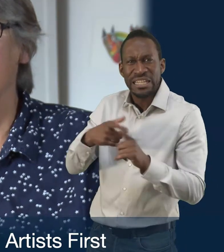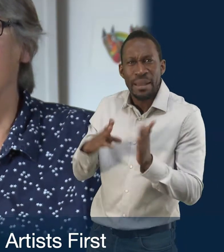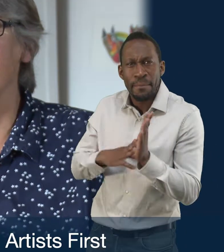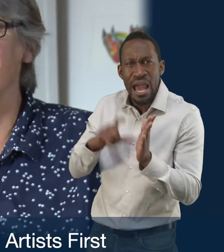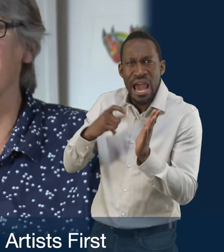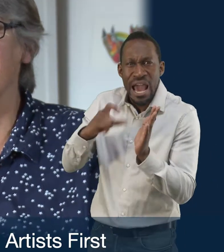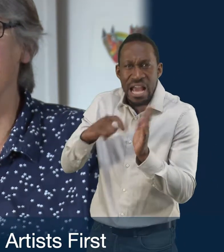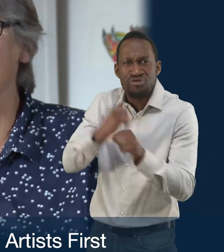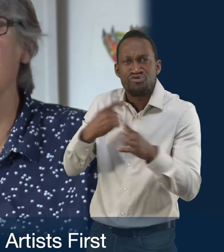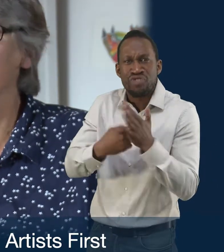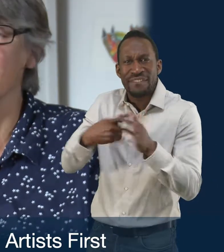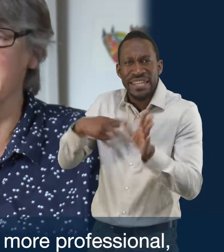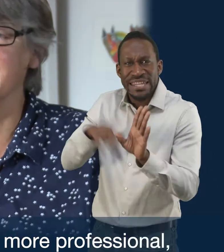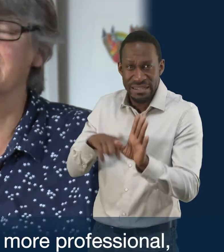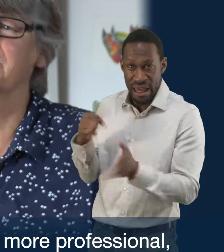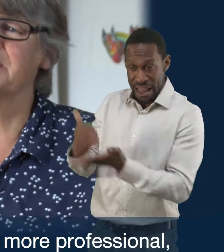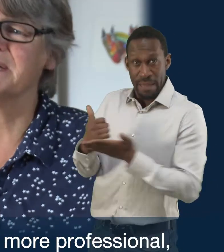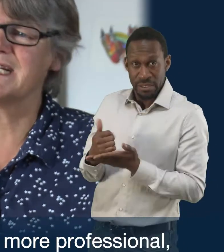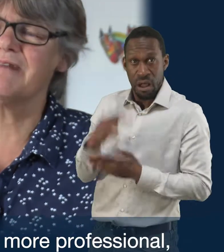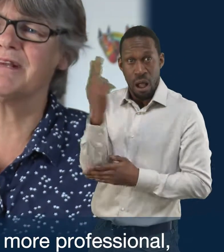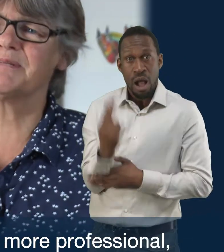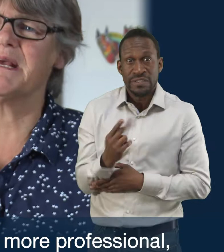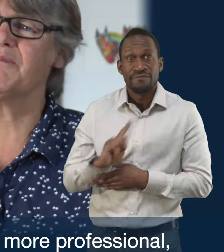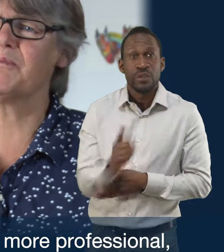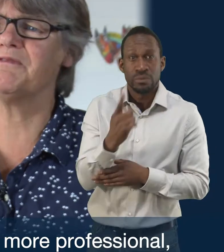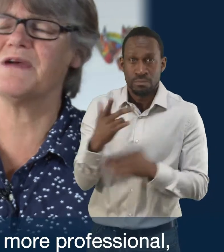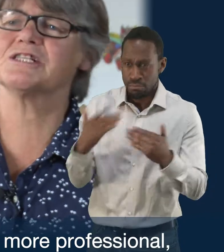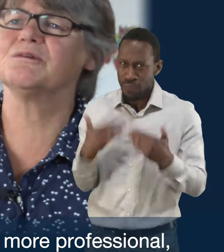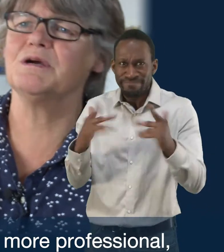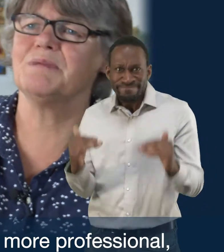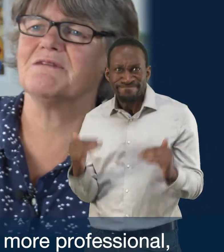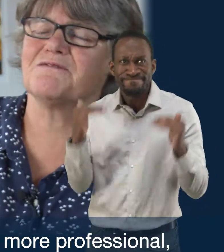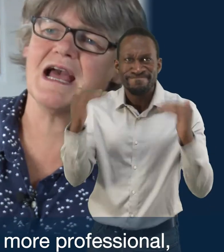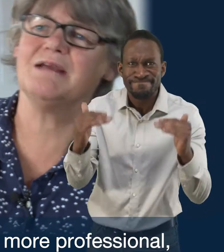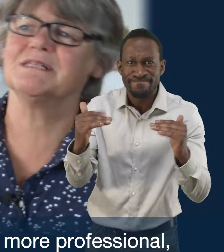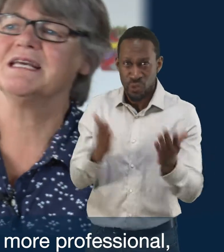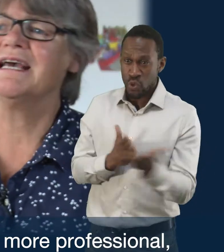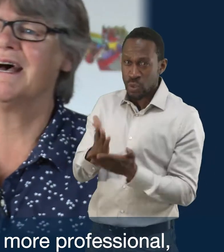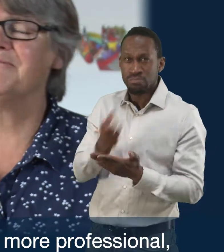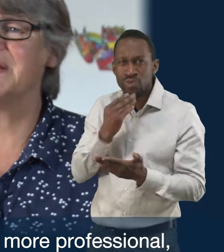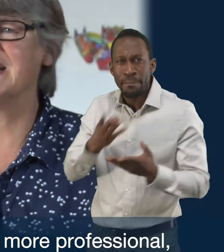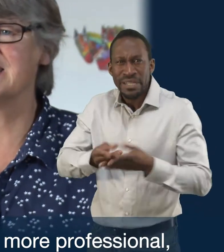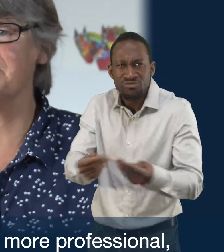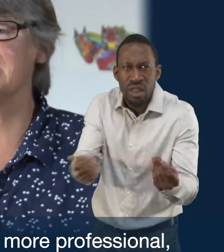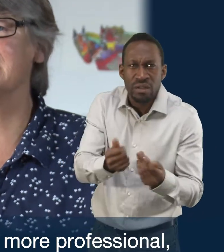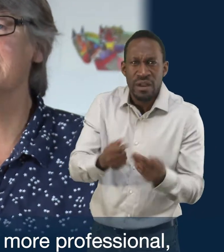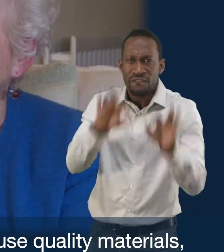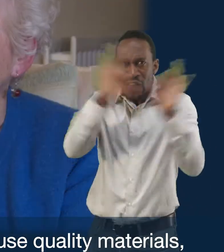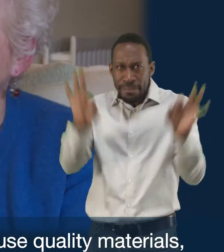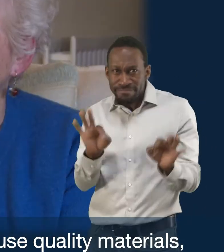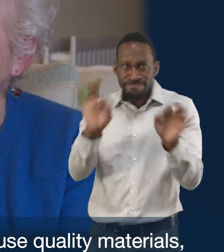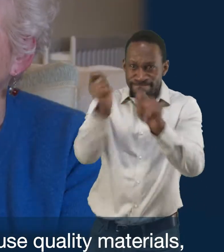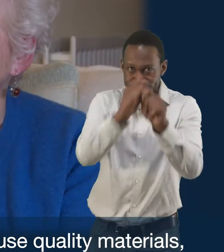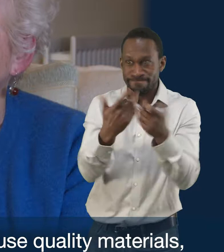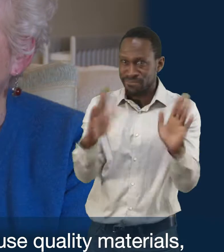on in huge ways in terms of the materials being more professional, work being framed, being exhibited. He